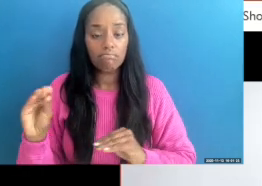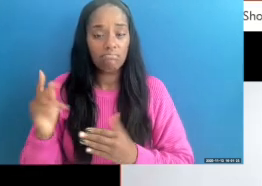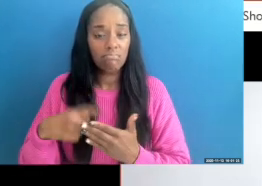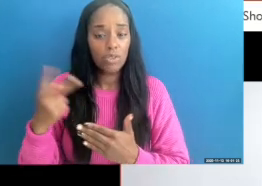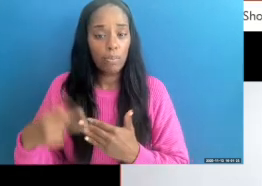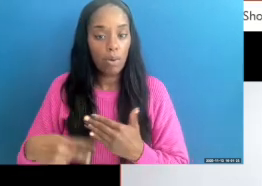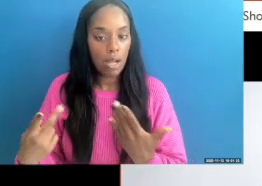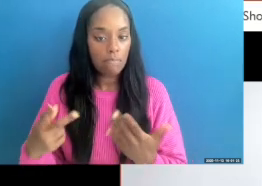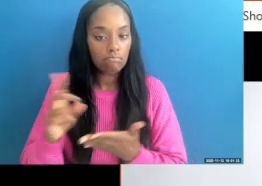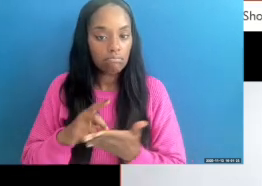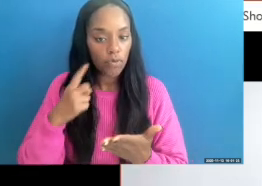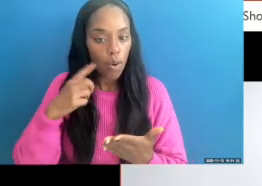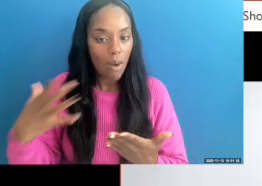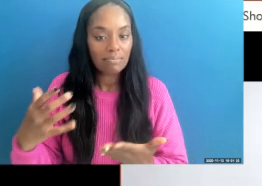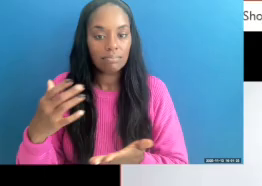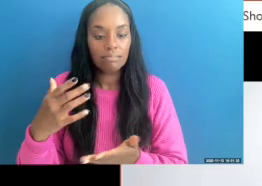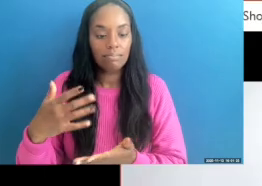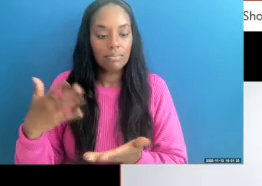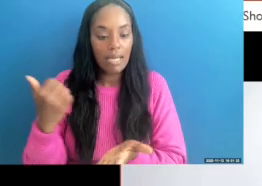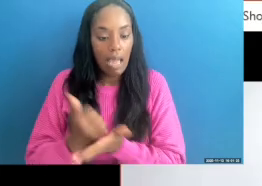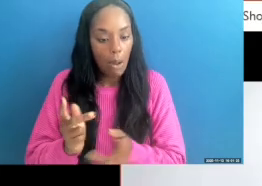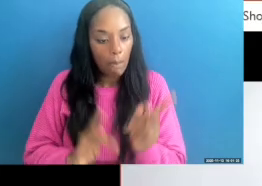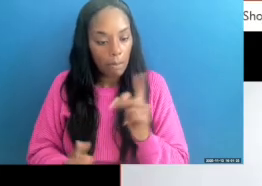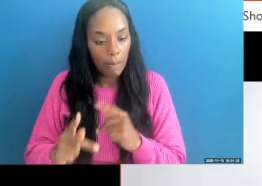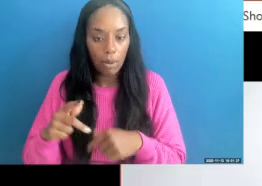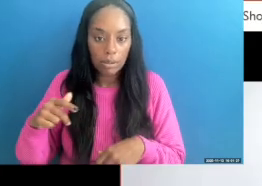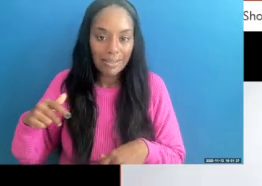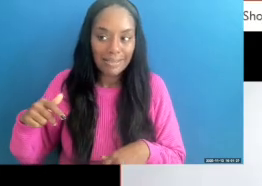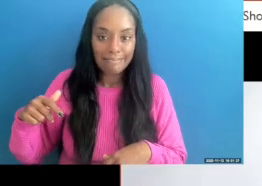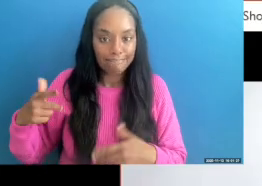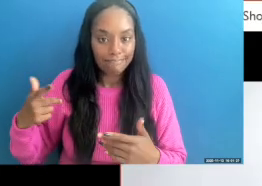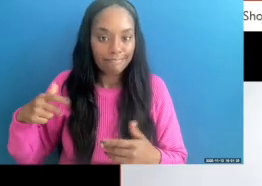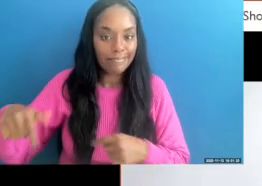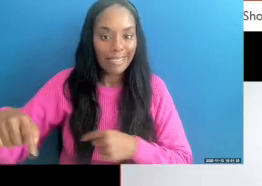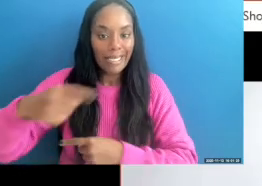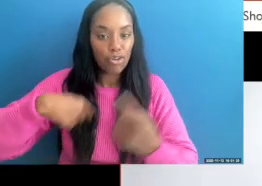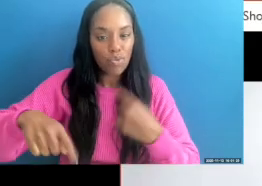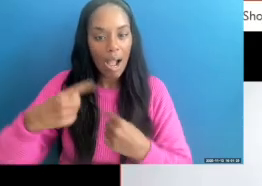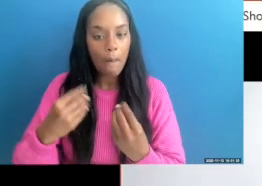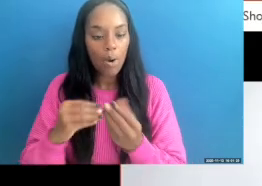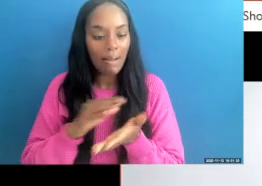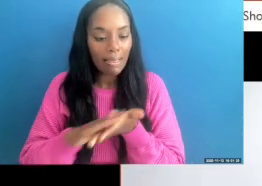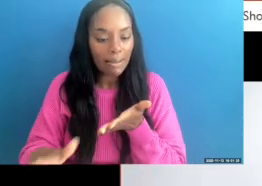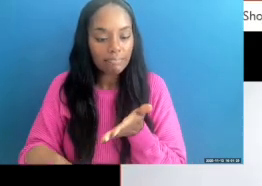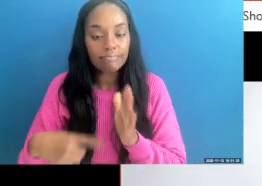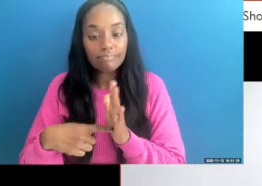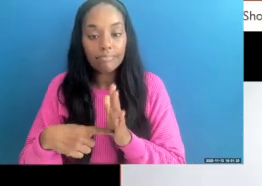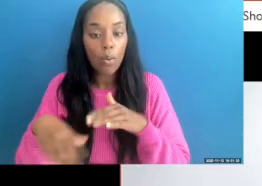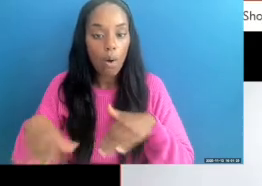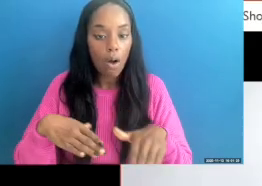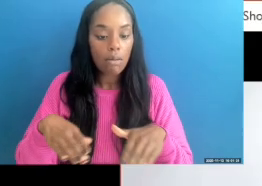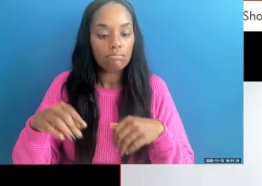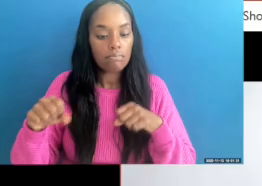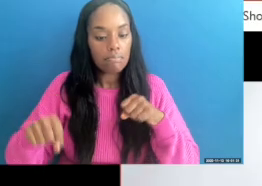help people get around in cleaner ways, like walking, biking, taking the bus, or driving cleaner cars. These programs